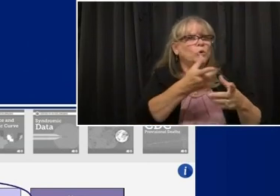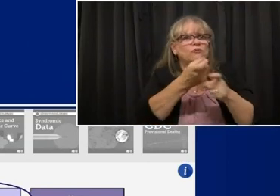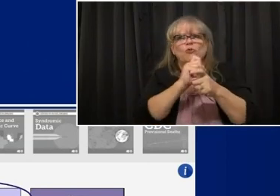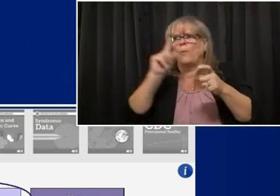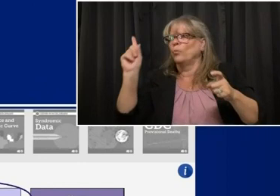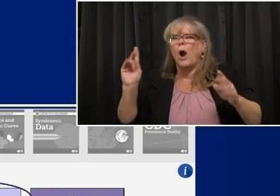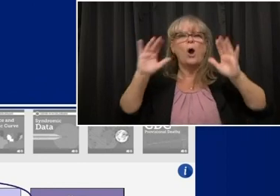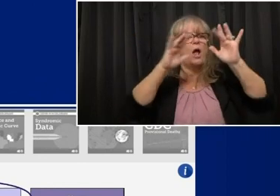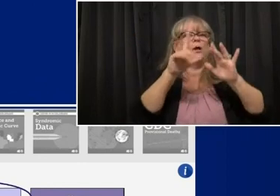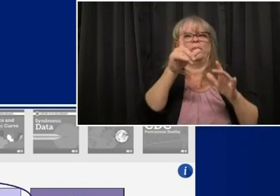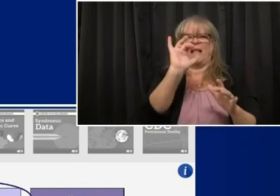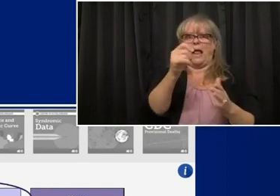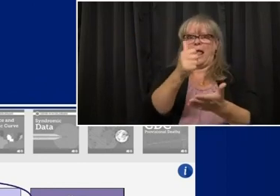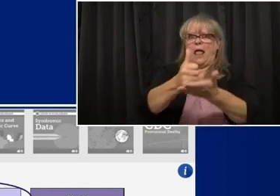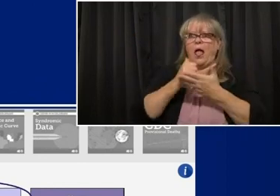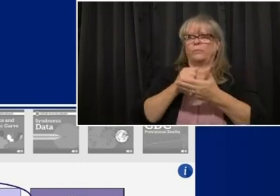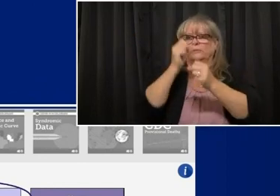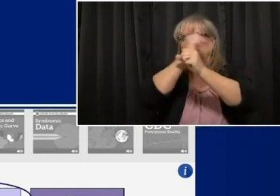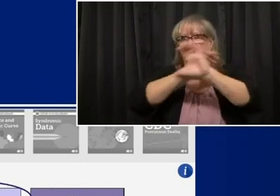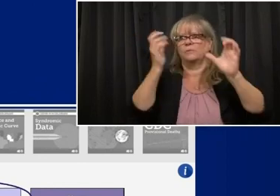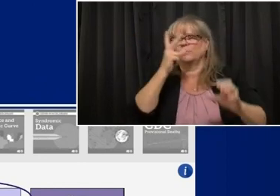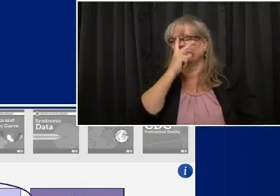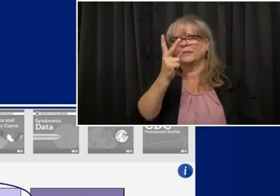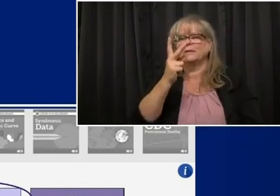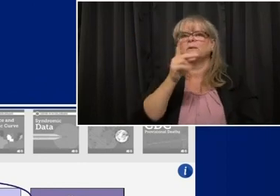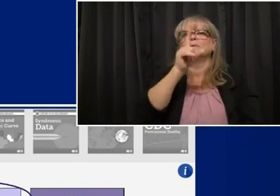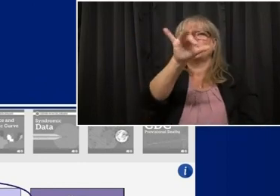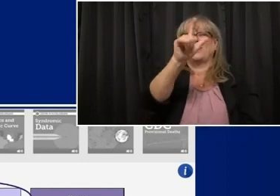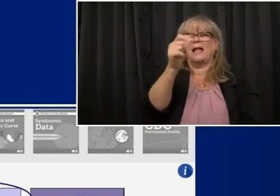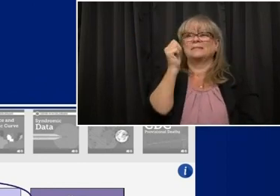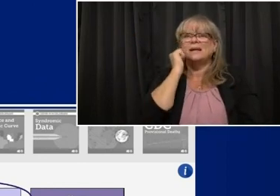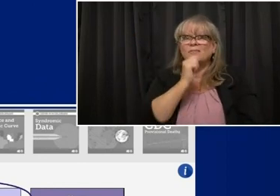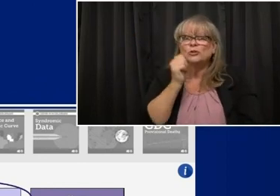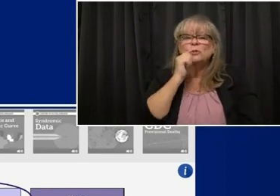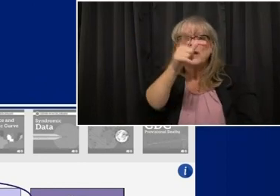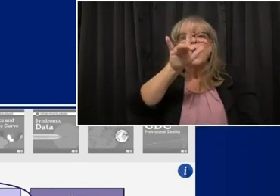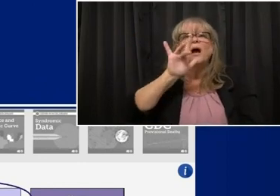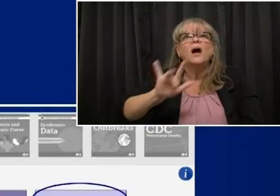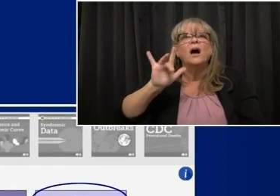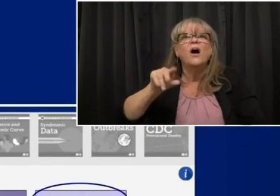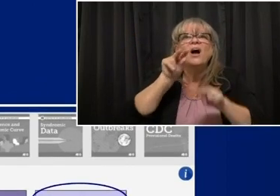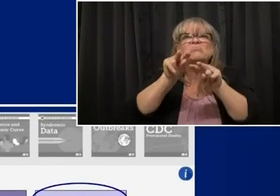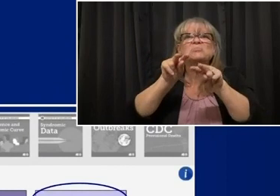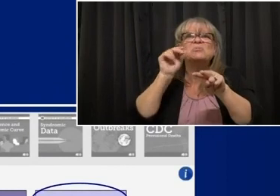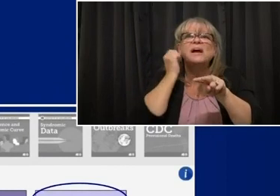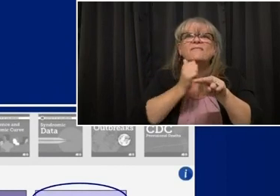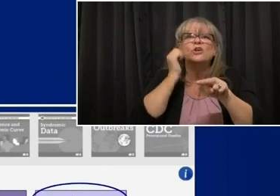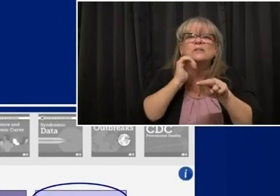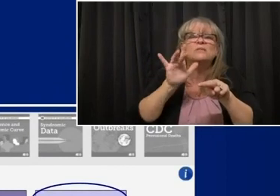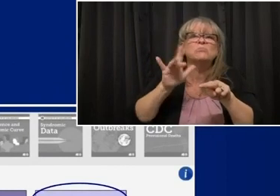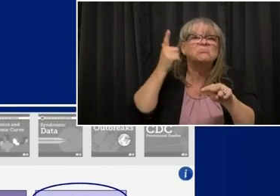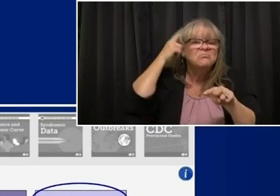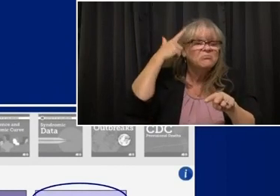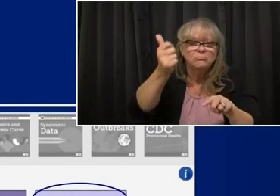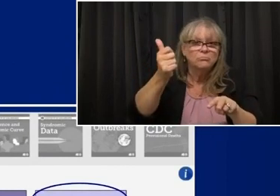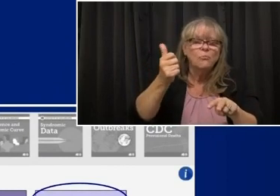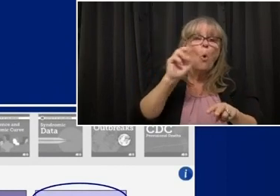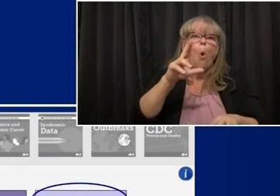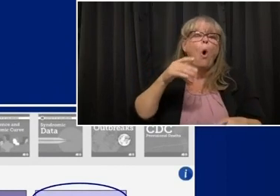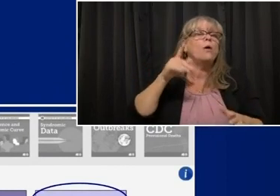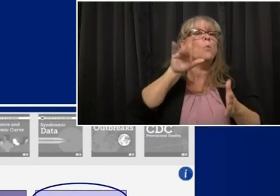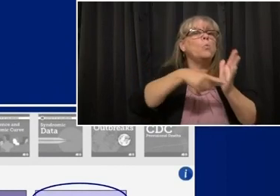weekly basis. You can look at counts, or you can look at cumulative data. Next slide. That third tab